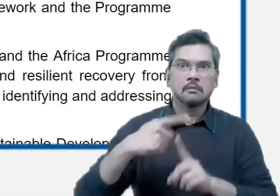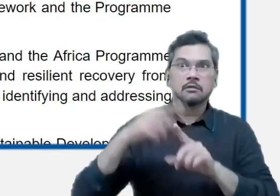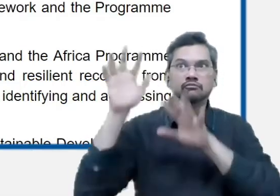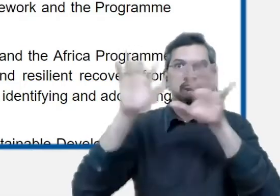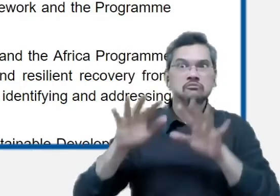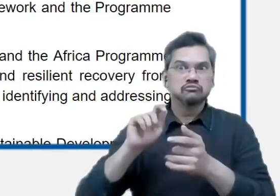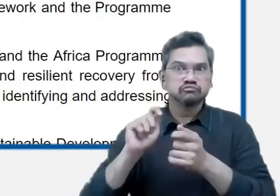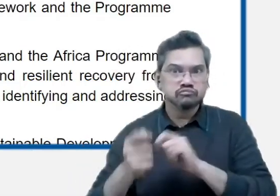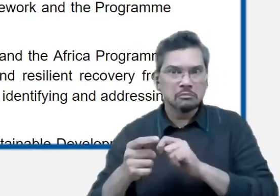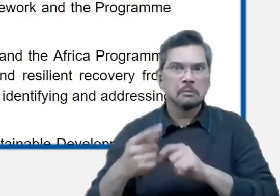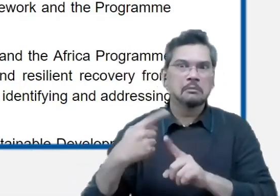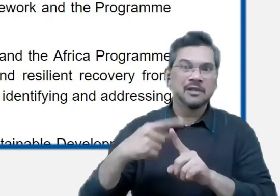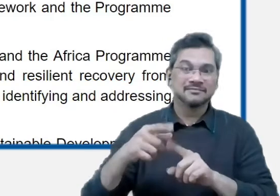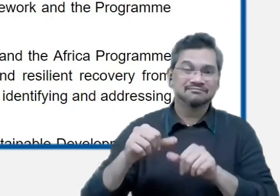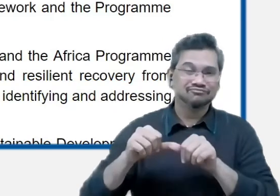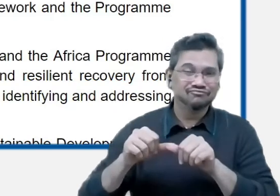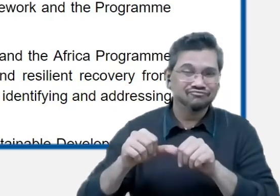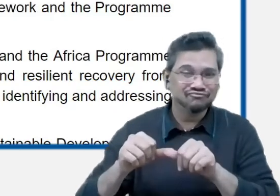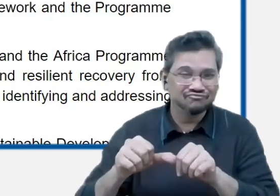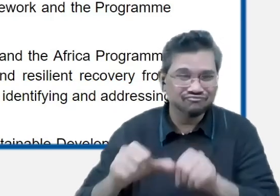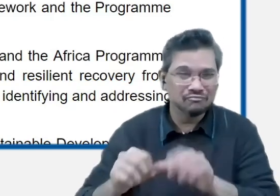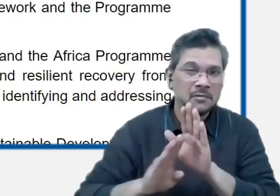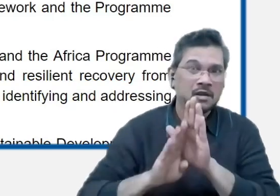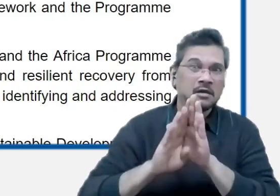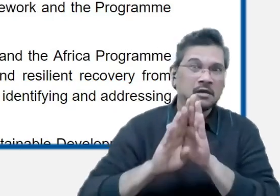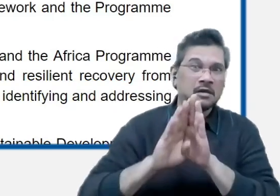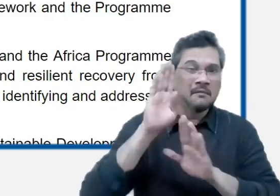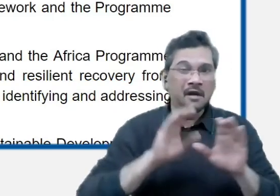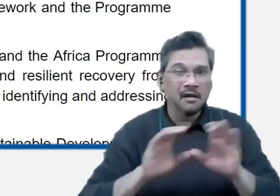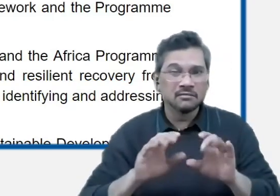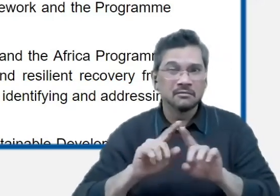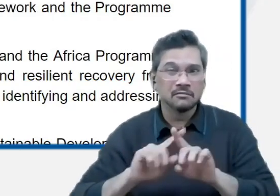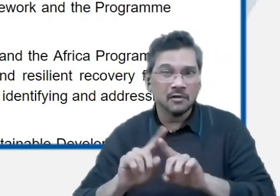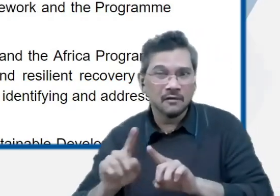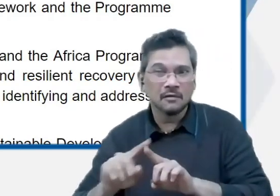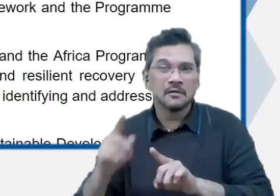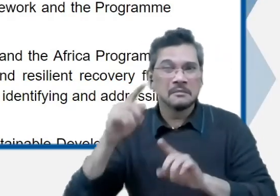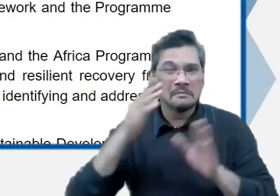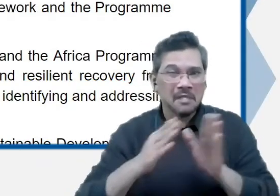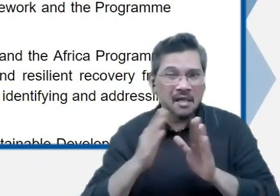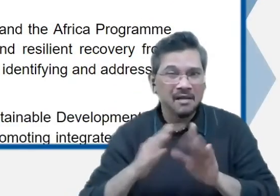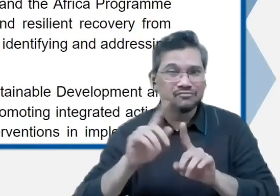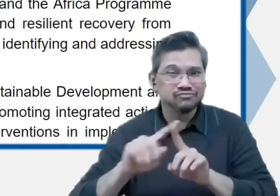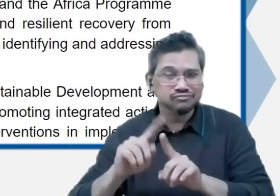national development strategies and adaptation plans reflect disaster risk reduction.